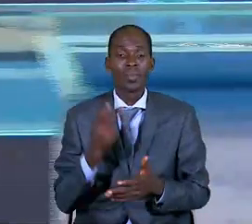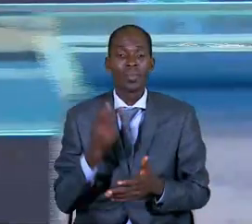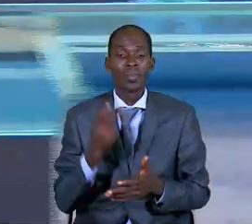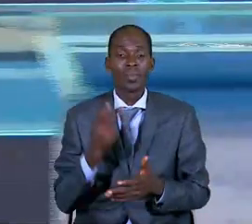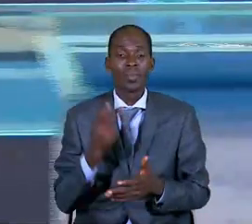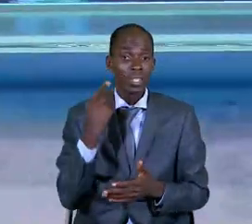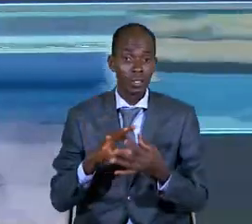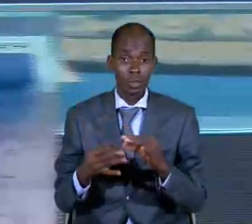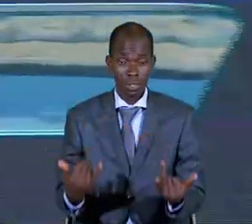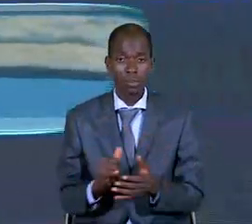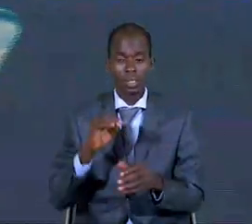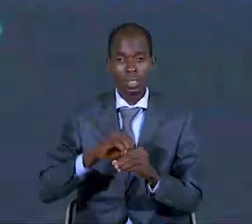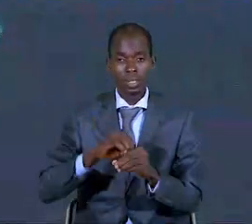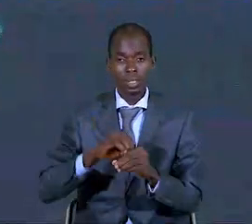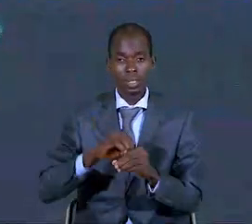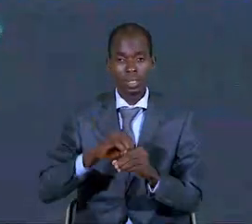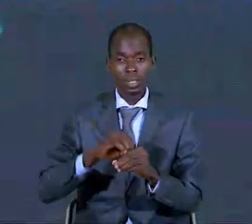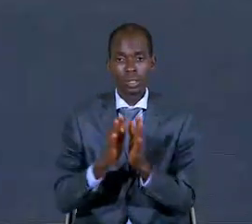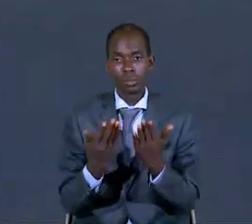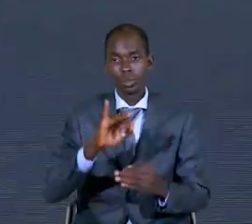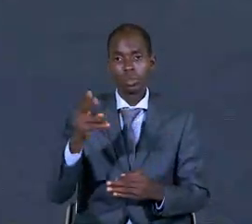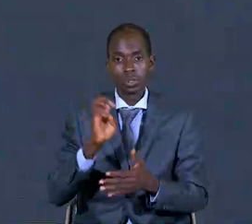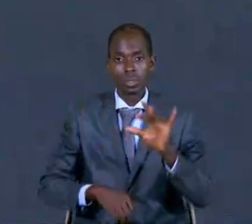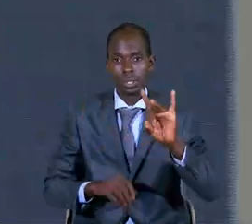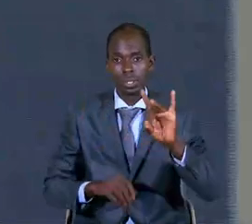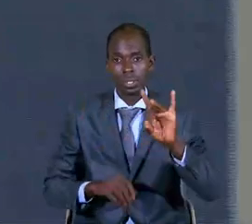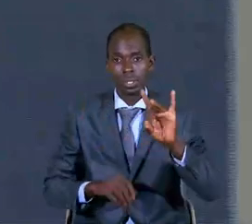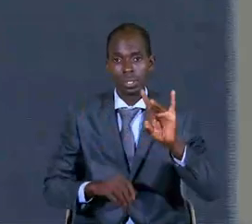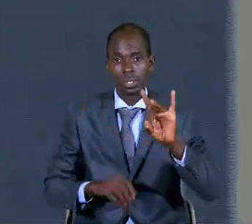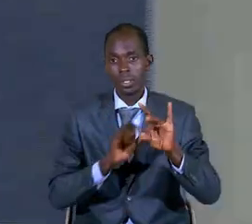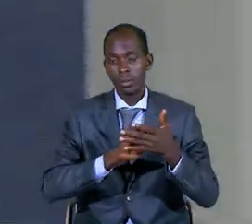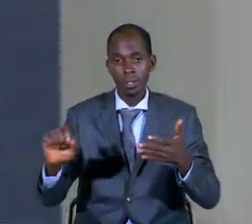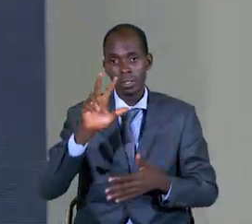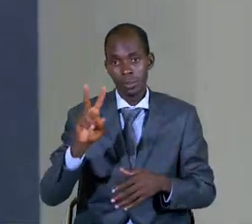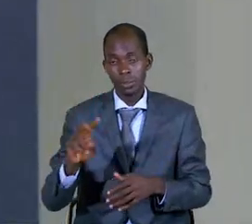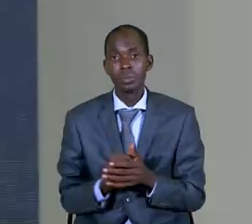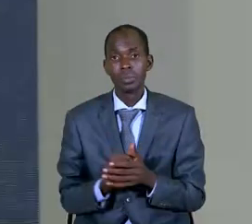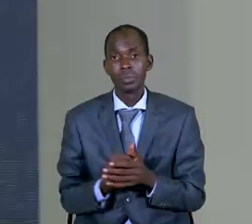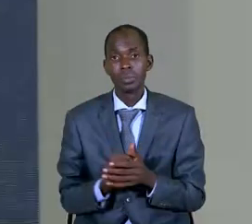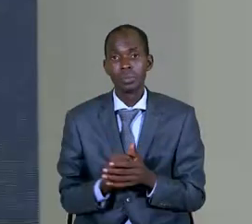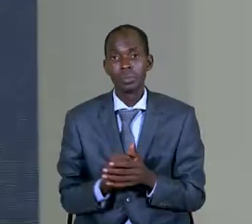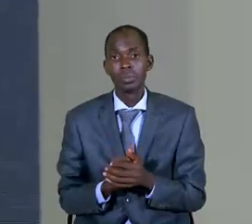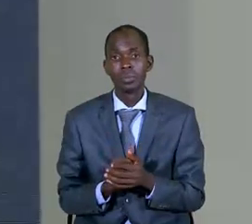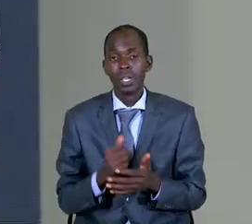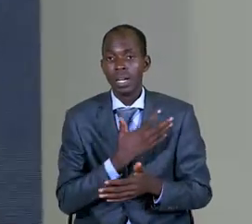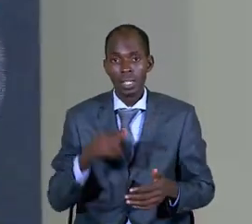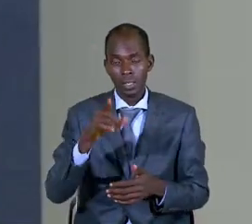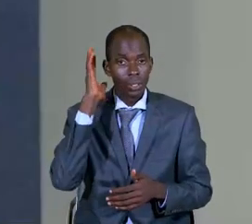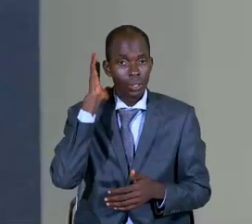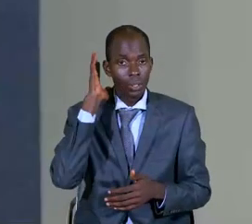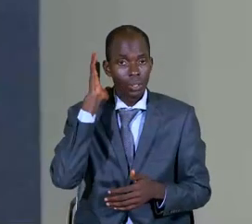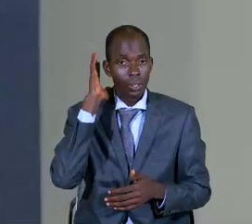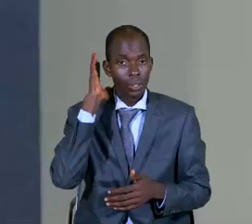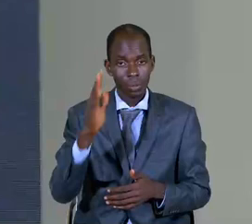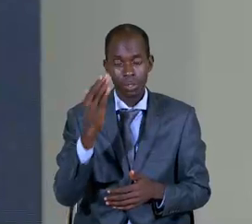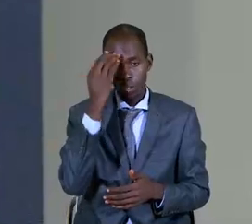story here now. In John chapter 8, reading from verse 32. And ye shall know